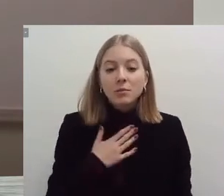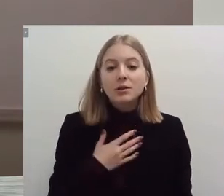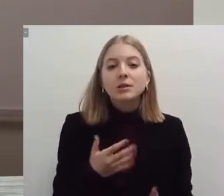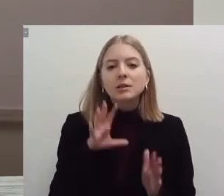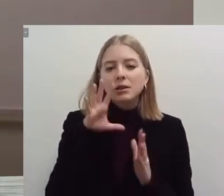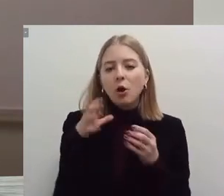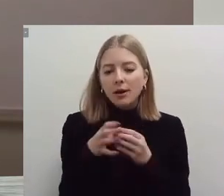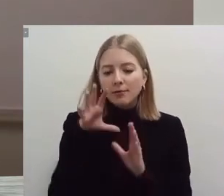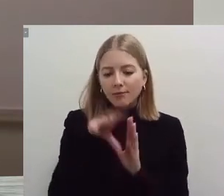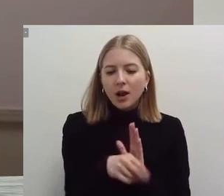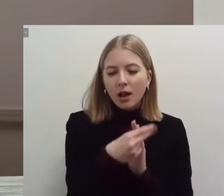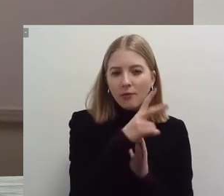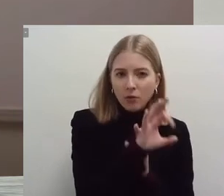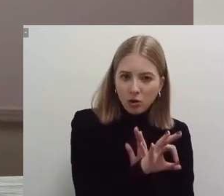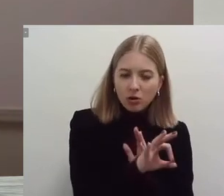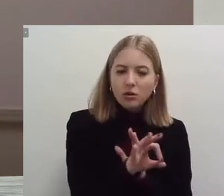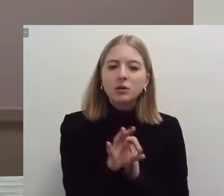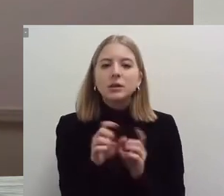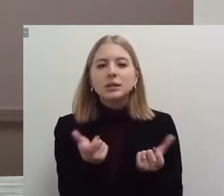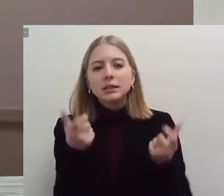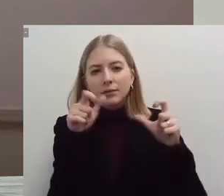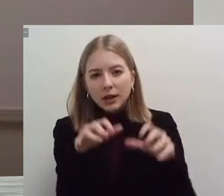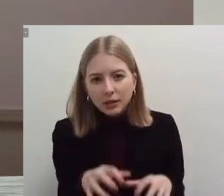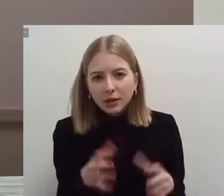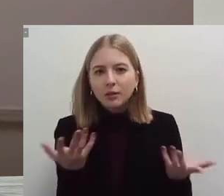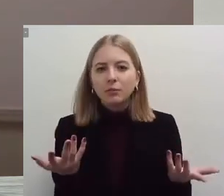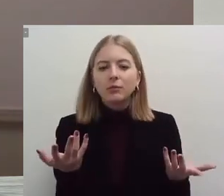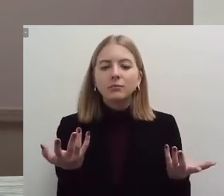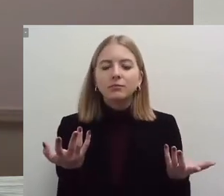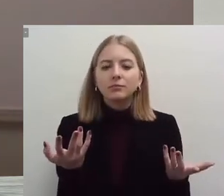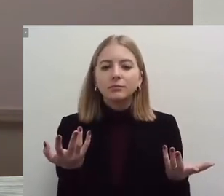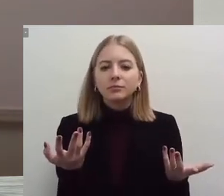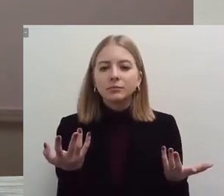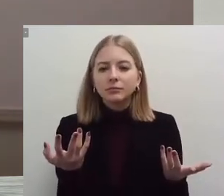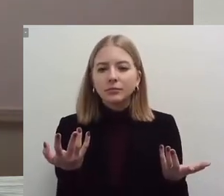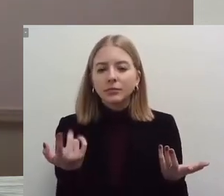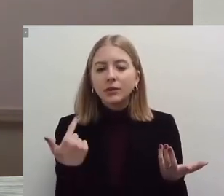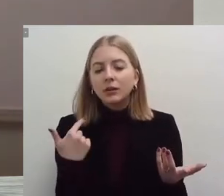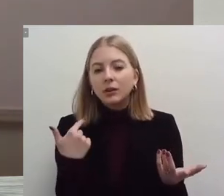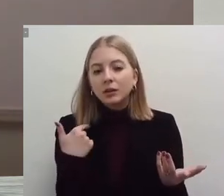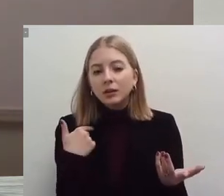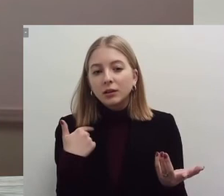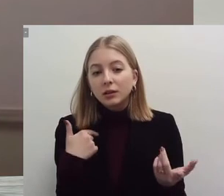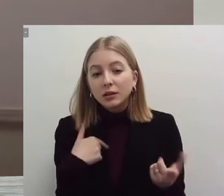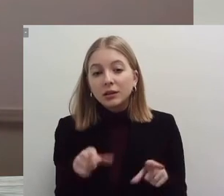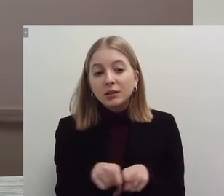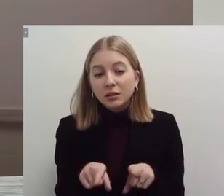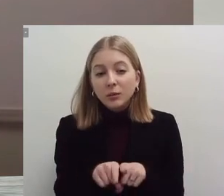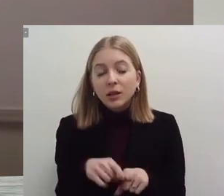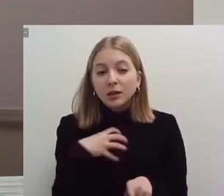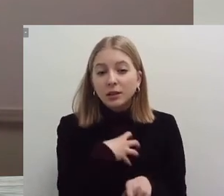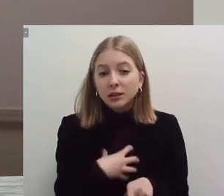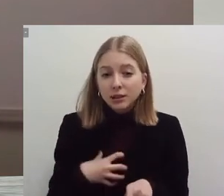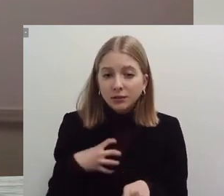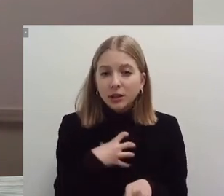organization. And obviously it is important to hear all the different kinds of